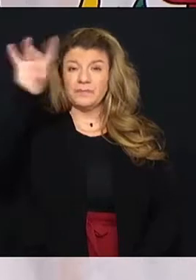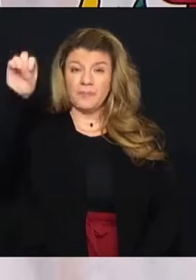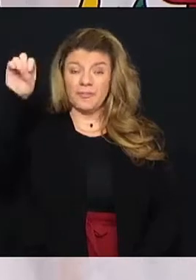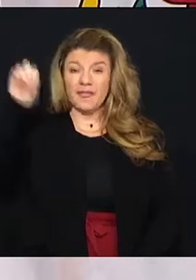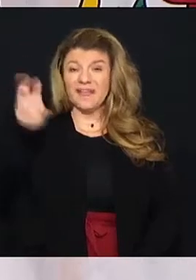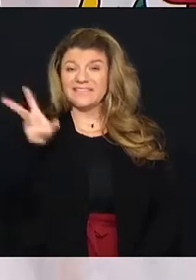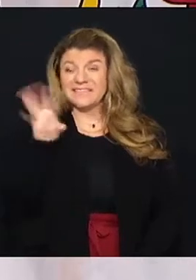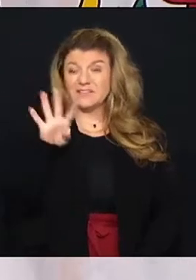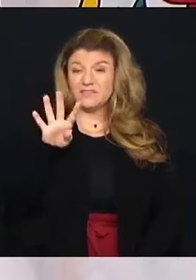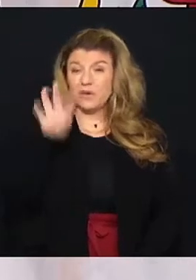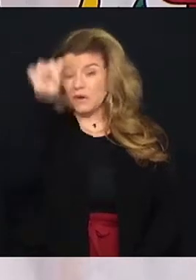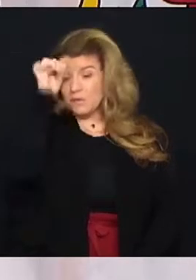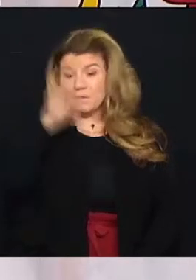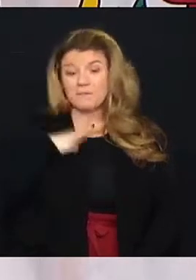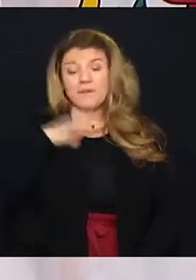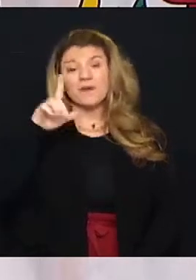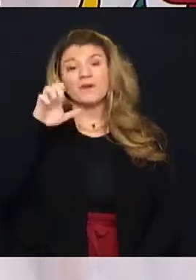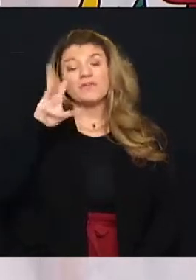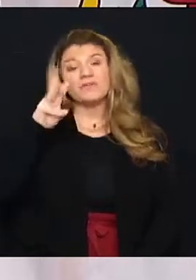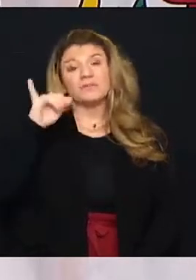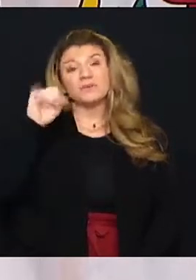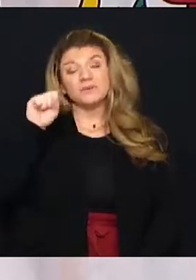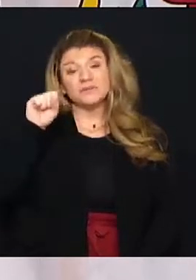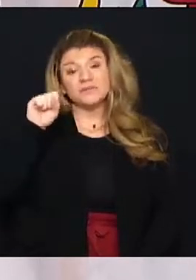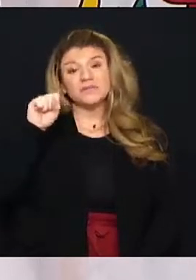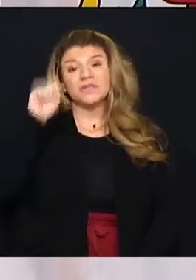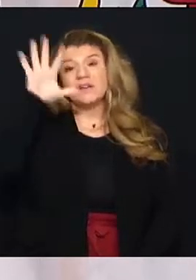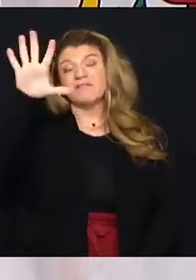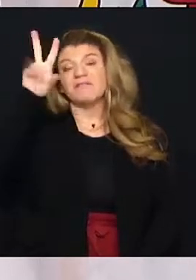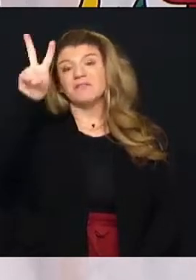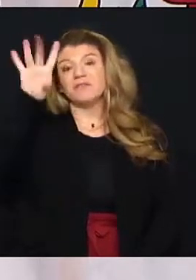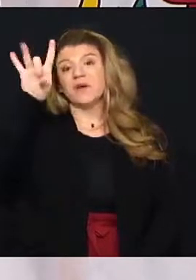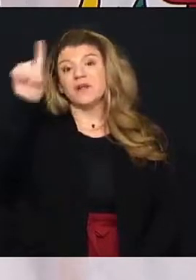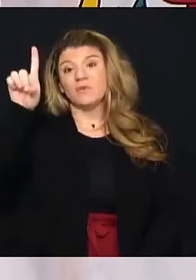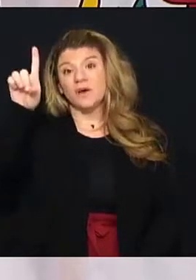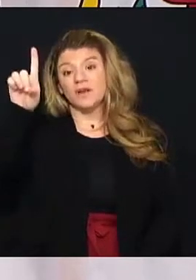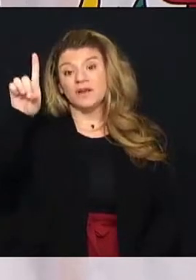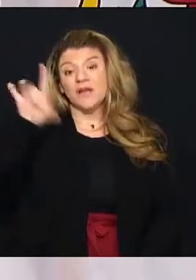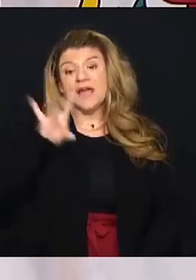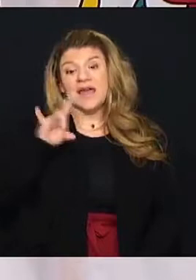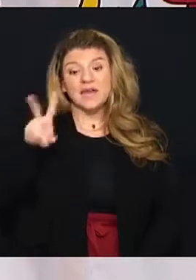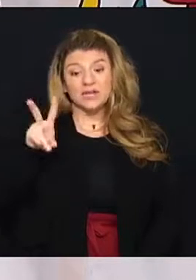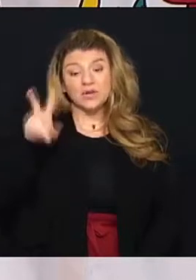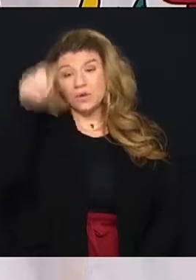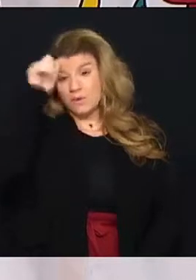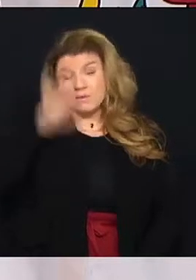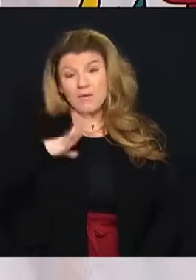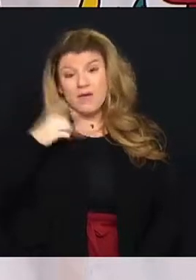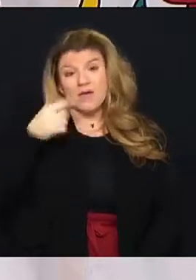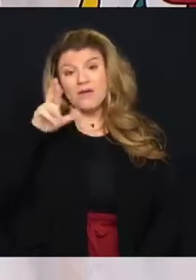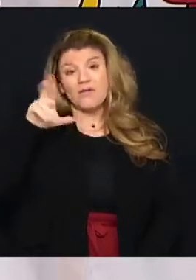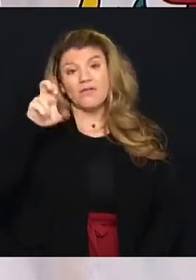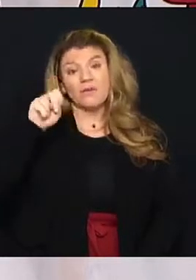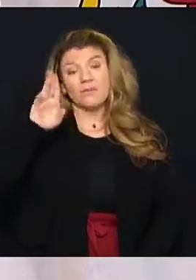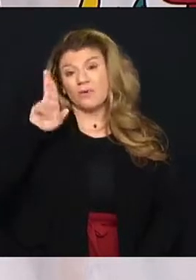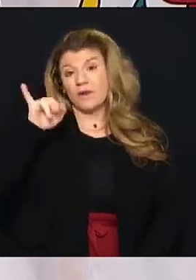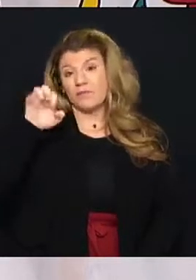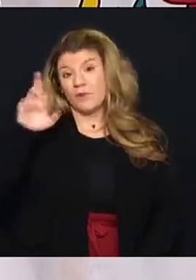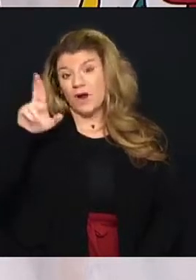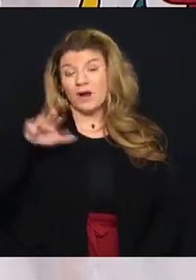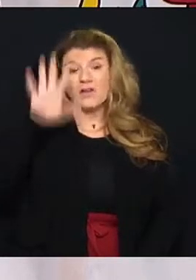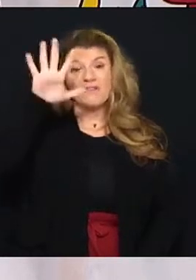a 64-year-old male from Lewis County. The 5,281st death of an 82-year-old male from Greenbrier County.